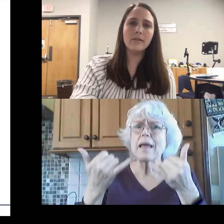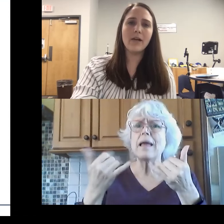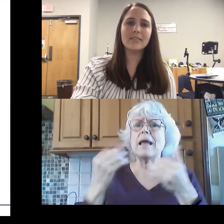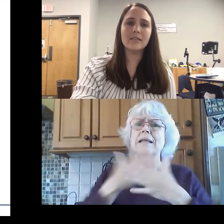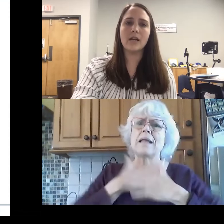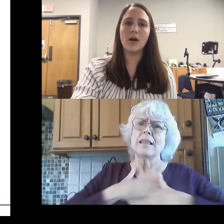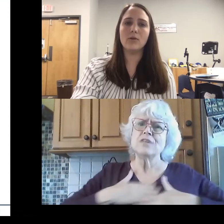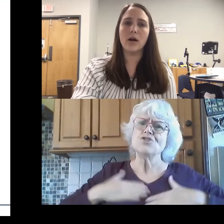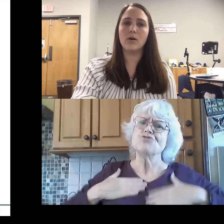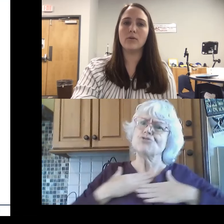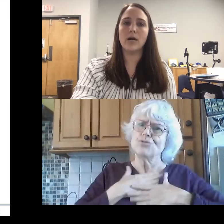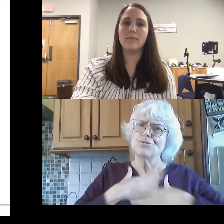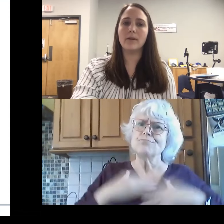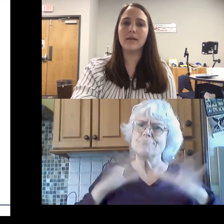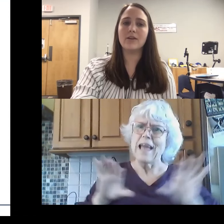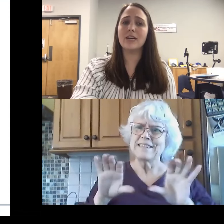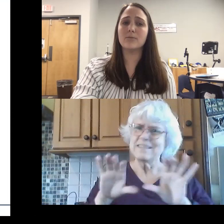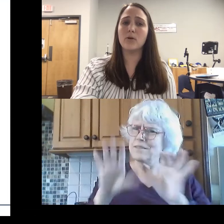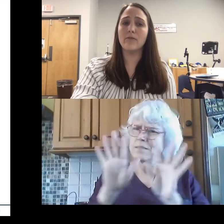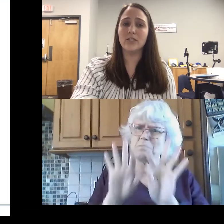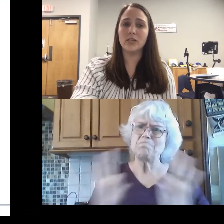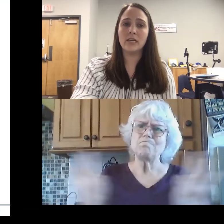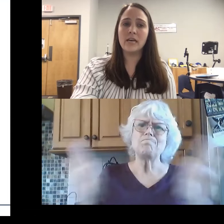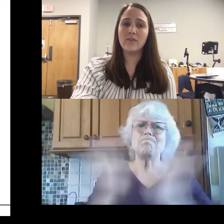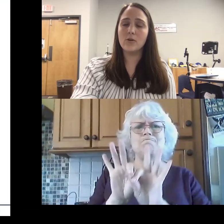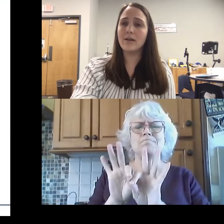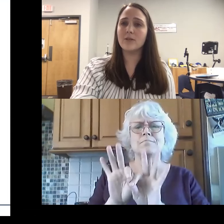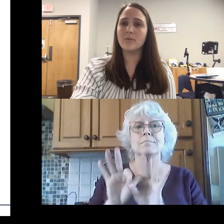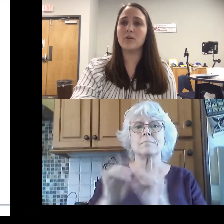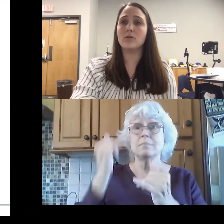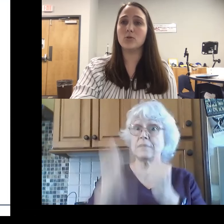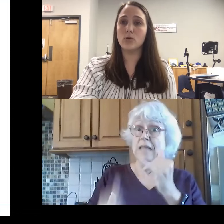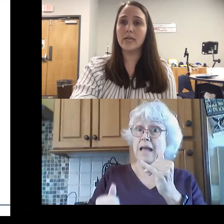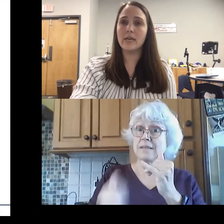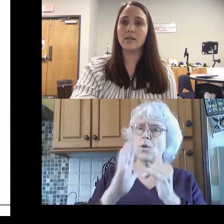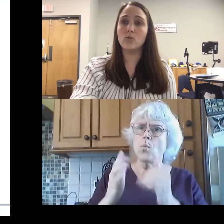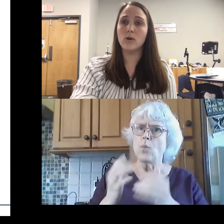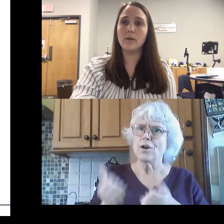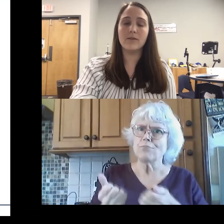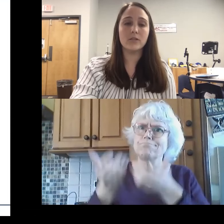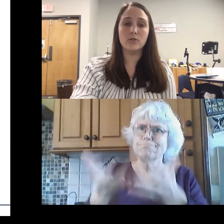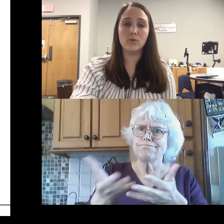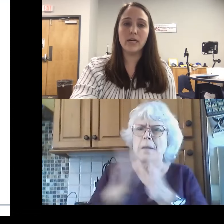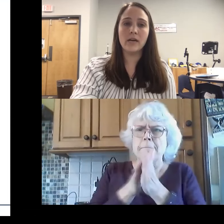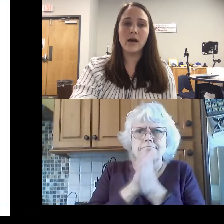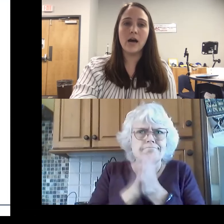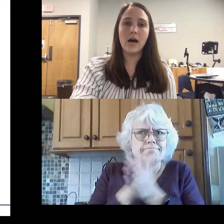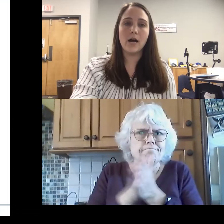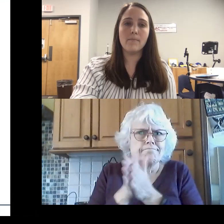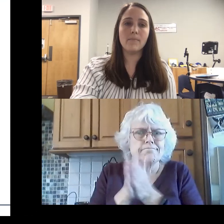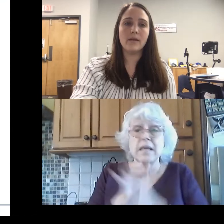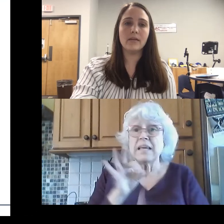And then lastly all in all it creates motivation. If you have something you enjoy and you want to be able to do it